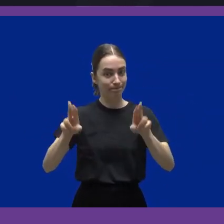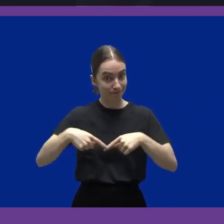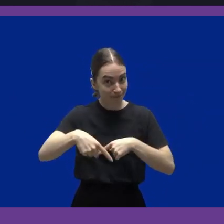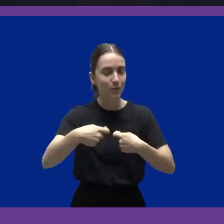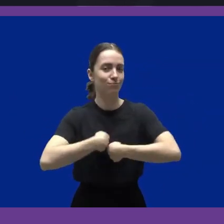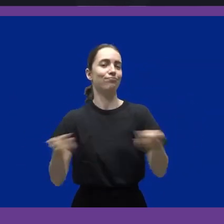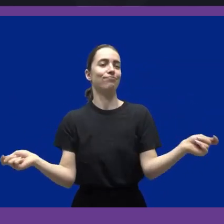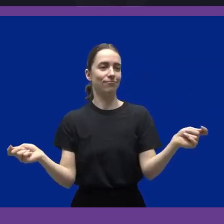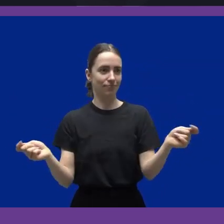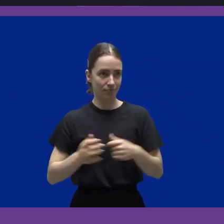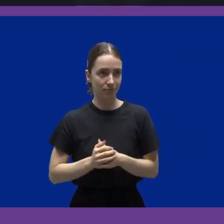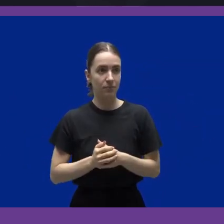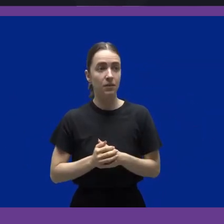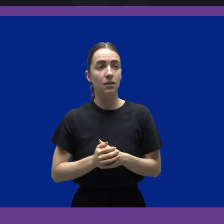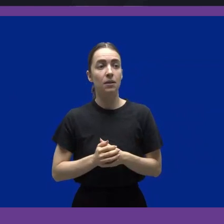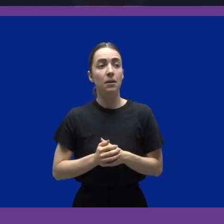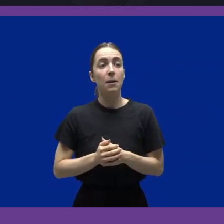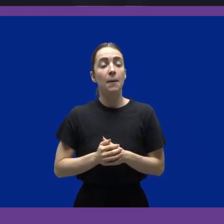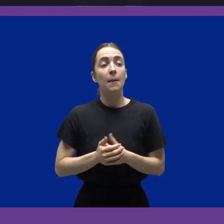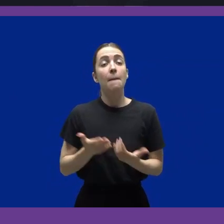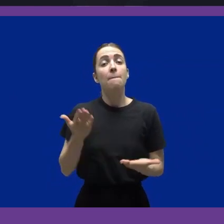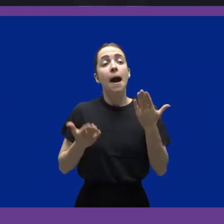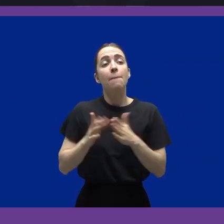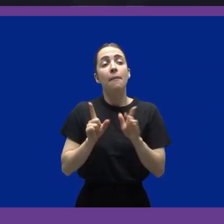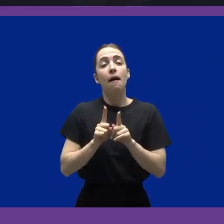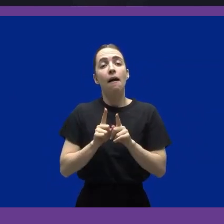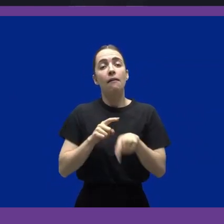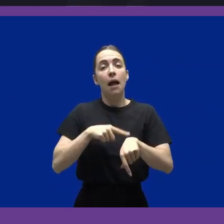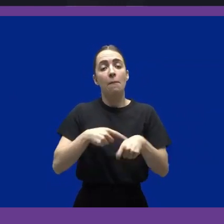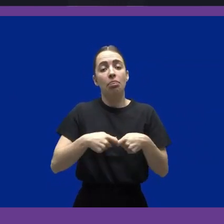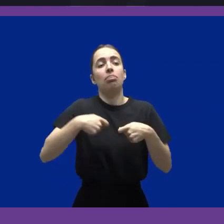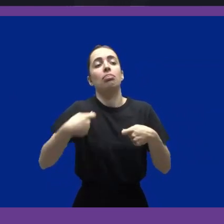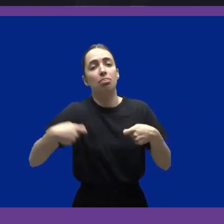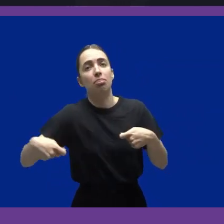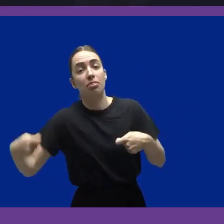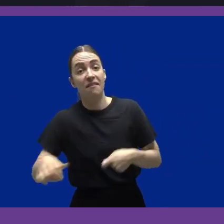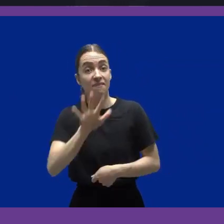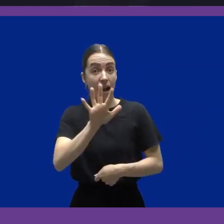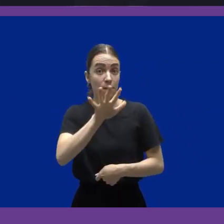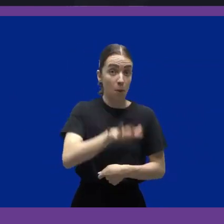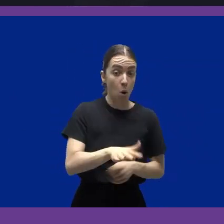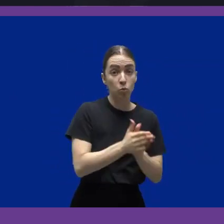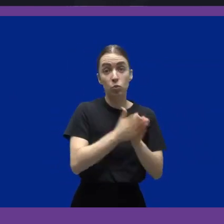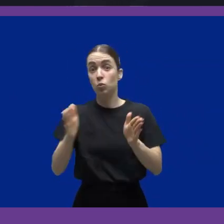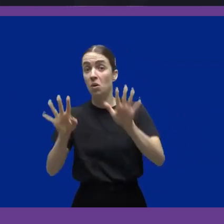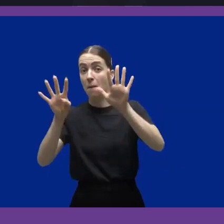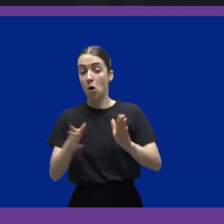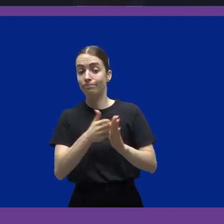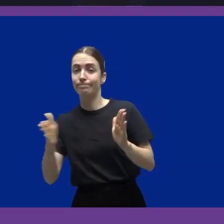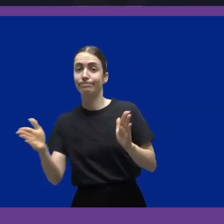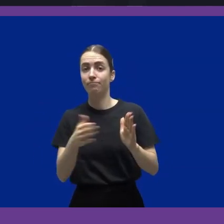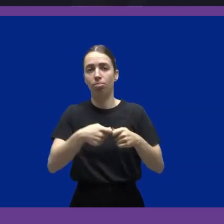to 9 months. This is being drafted by the Senselect ETSI, Joint Technical Body on